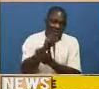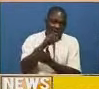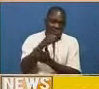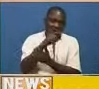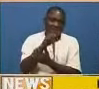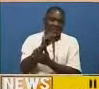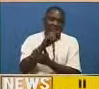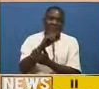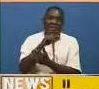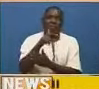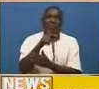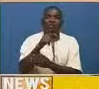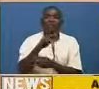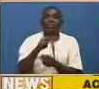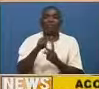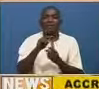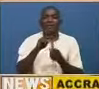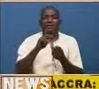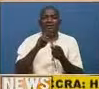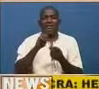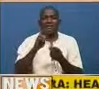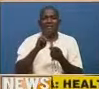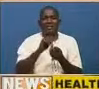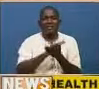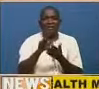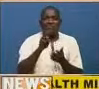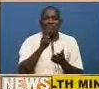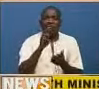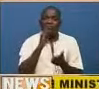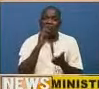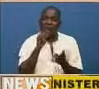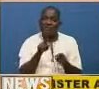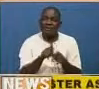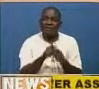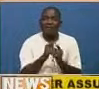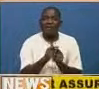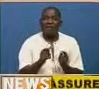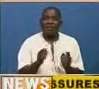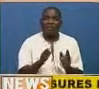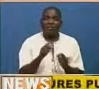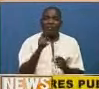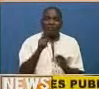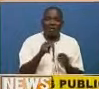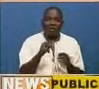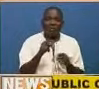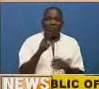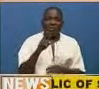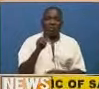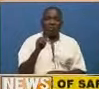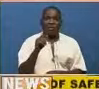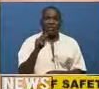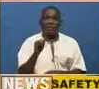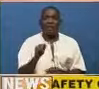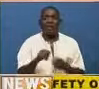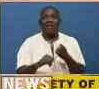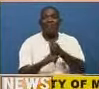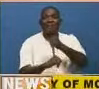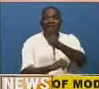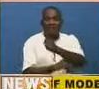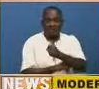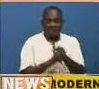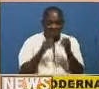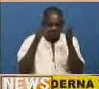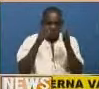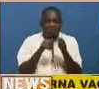SDG Global 6 of clean water and sanitation, which is an enforcement of one of the Rotary Foundation's area of focus